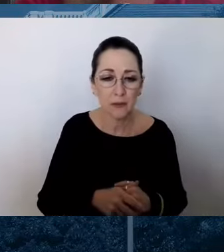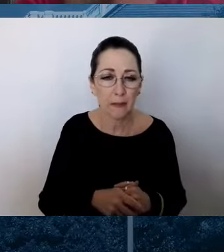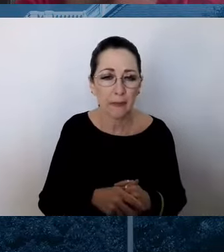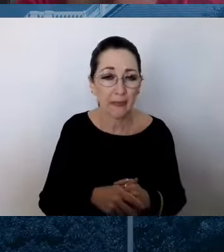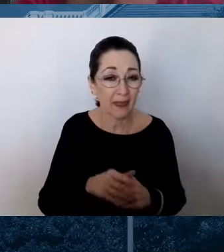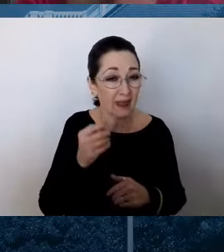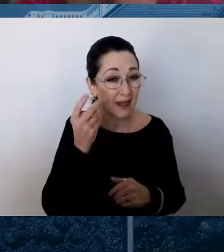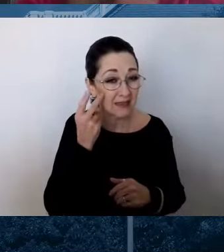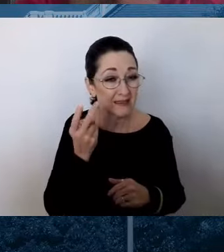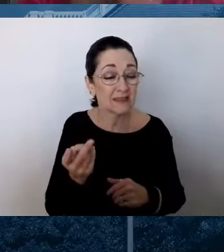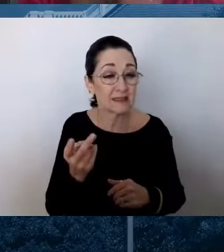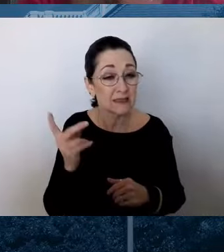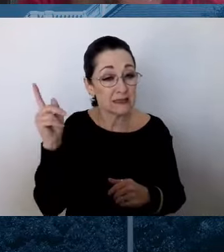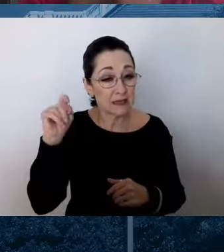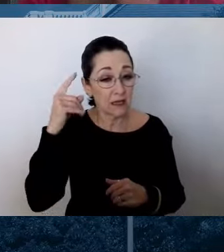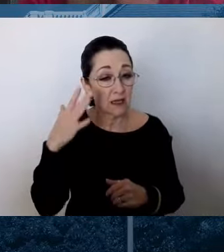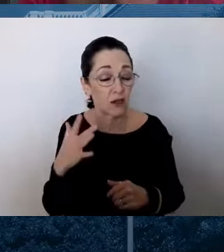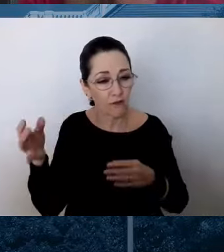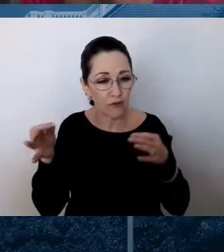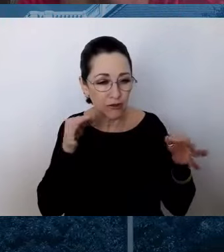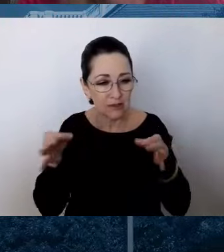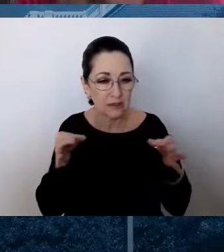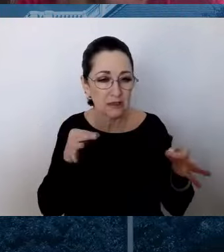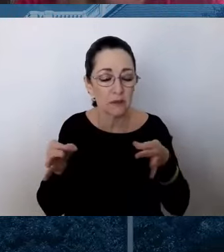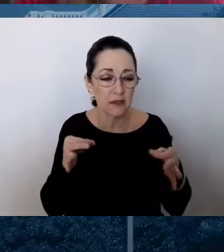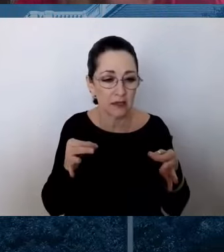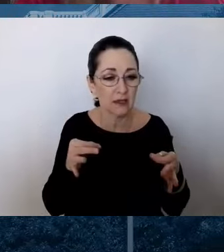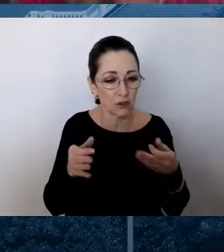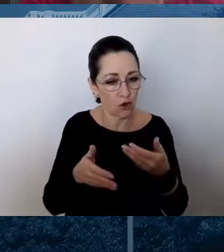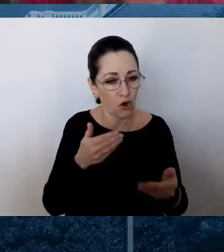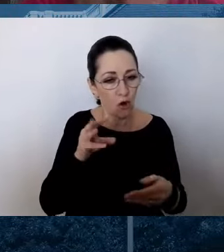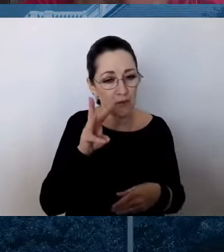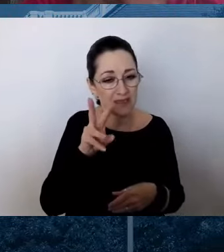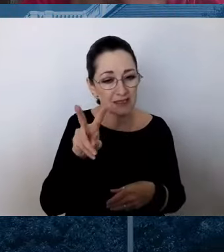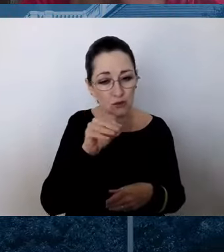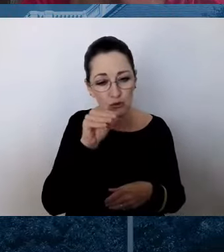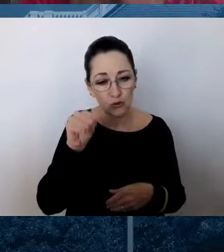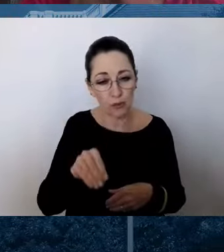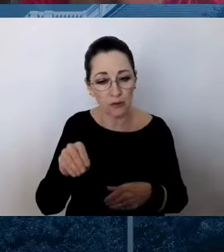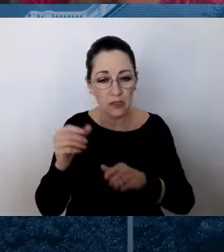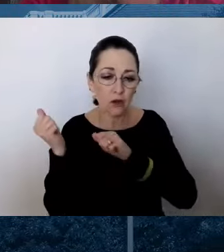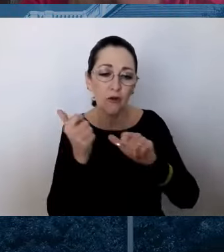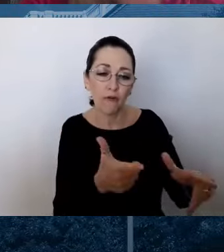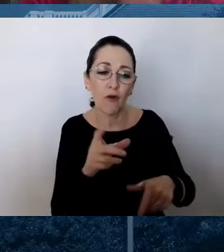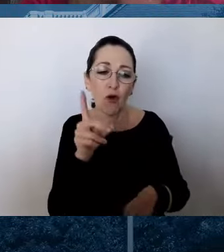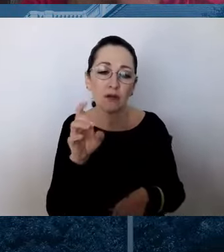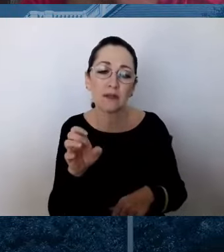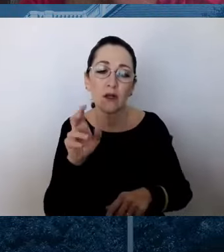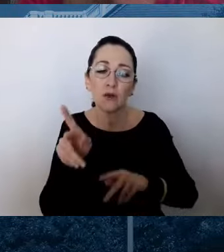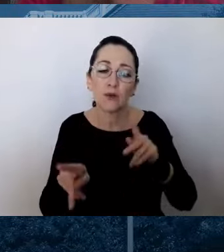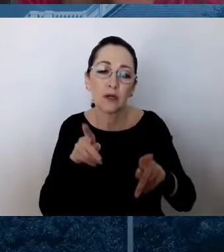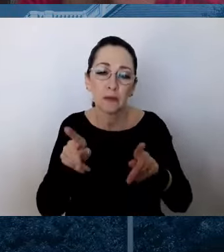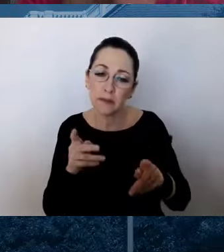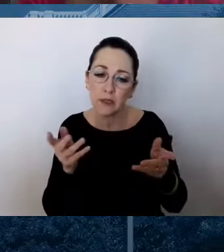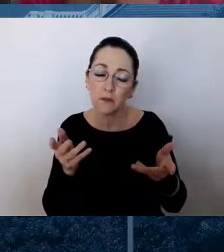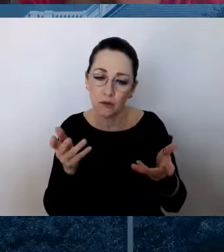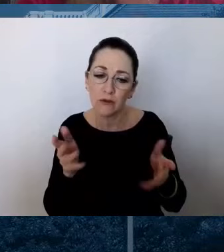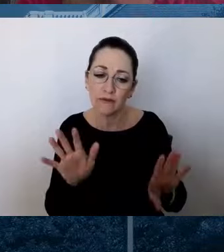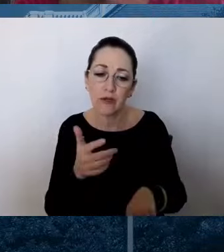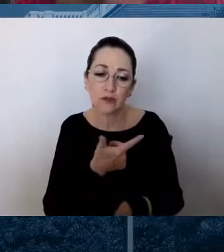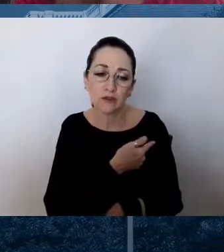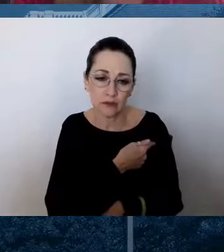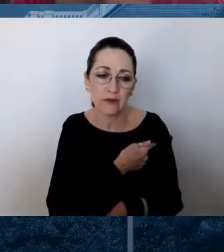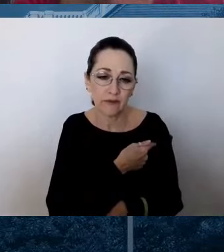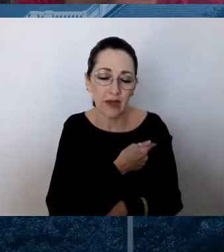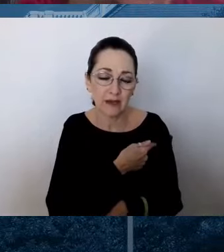almost 62% are fully vaccinated. So that smaller percent that's not vaccinated is